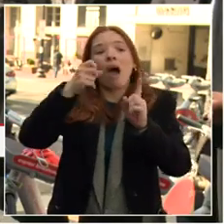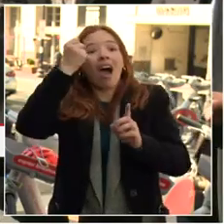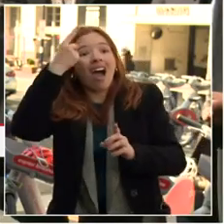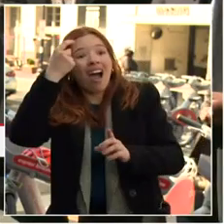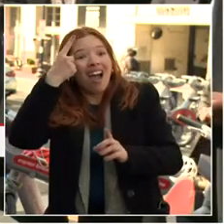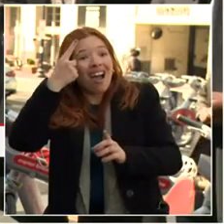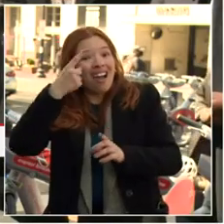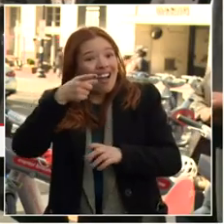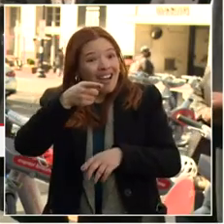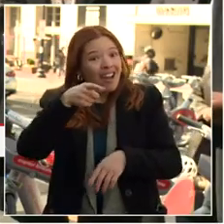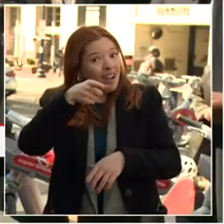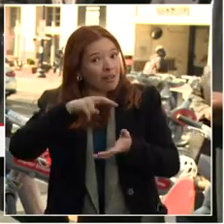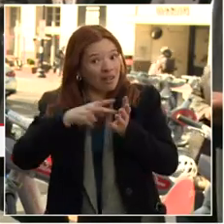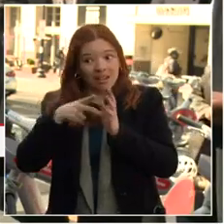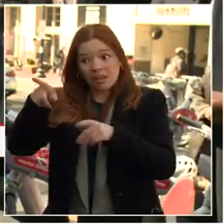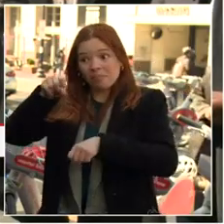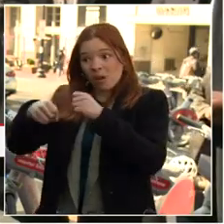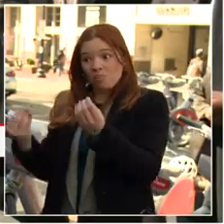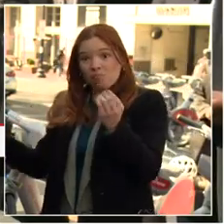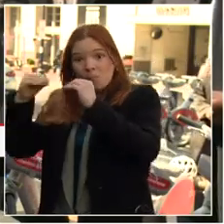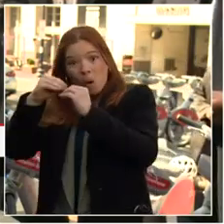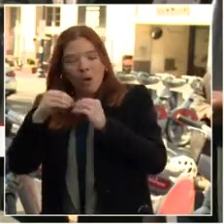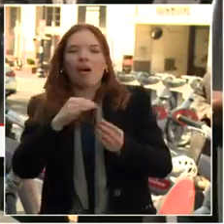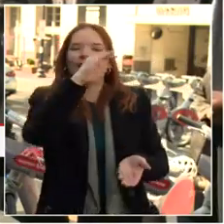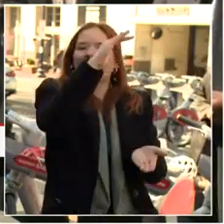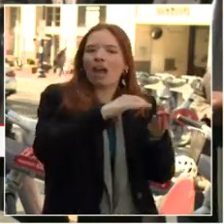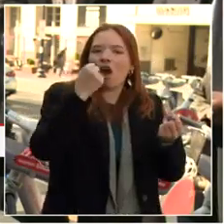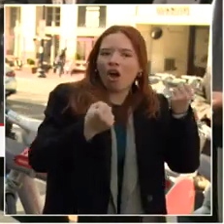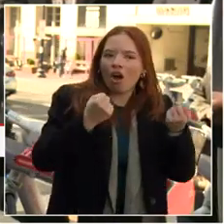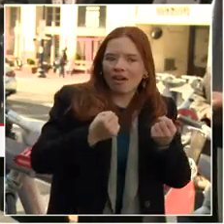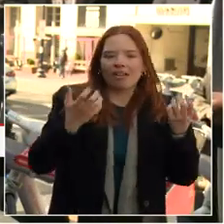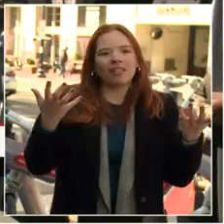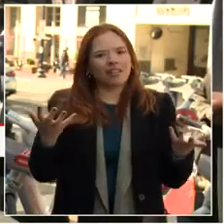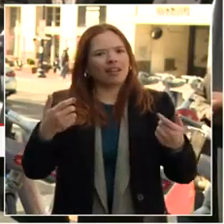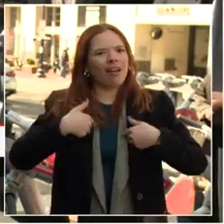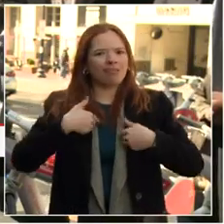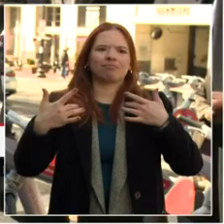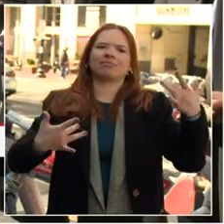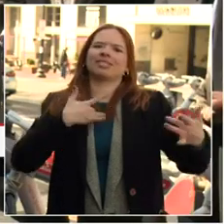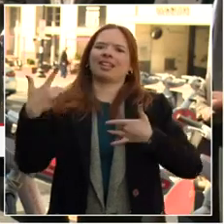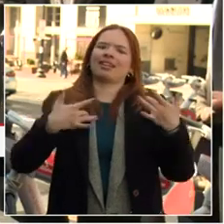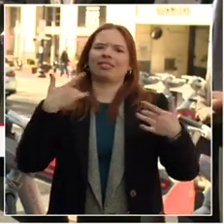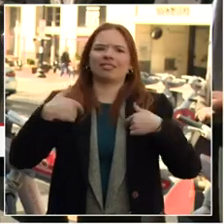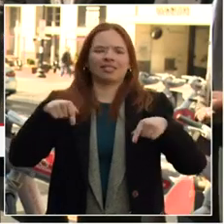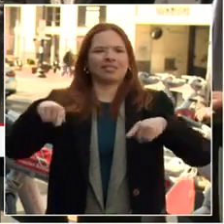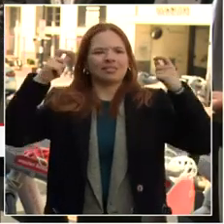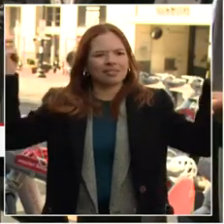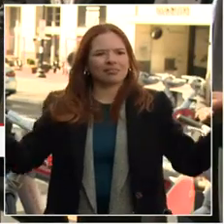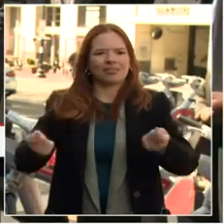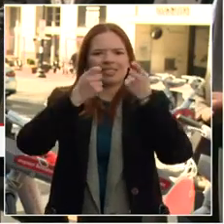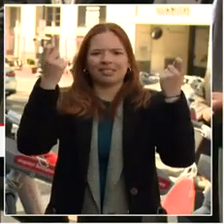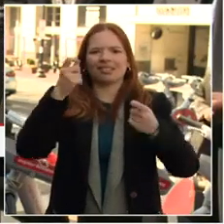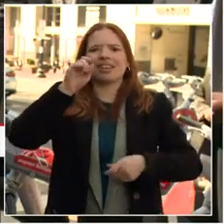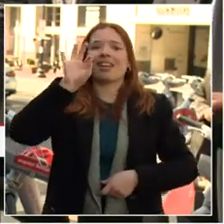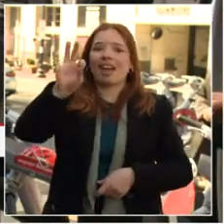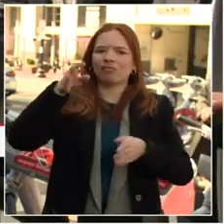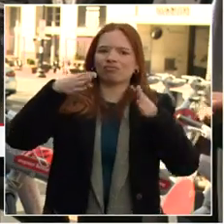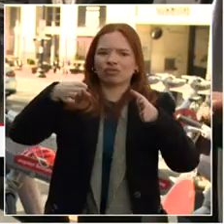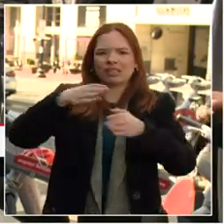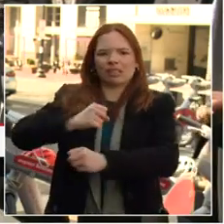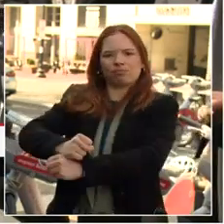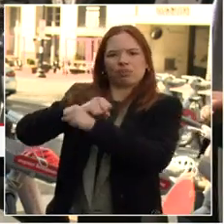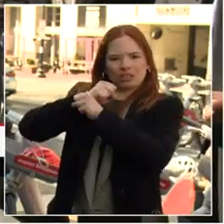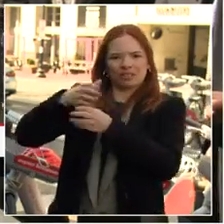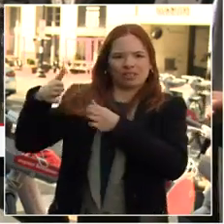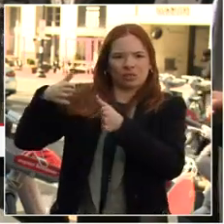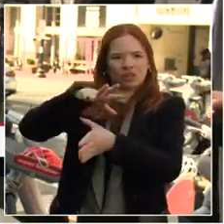about this and the celebration of our 9th Street bike lane. It is just a phenomenal pairing of this on the first day of spring. I got to tour